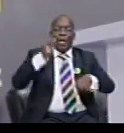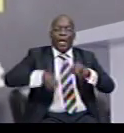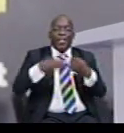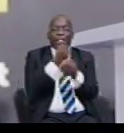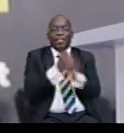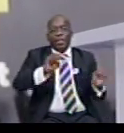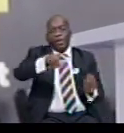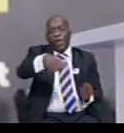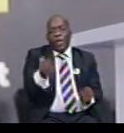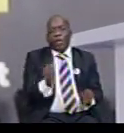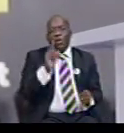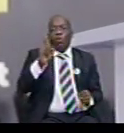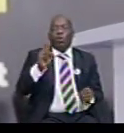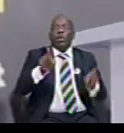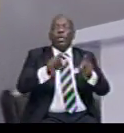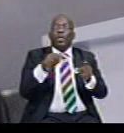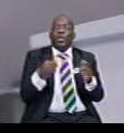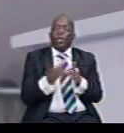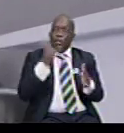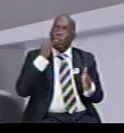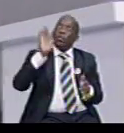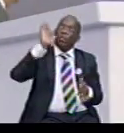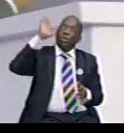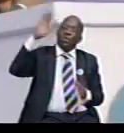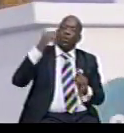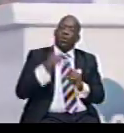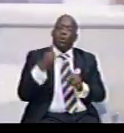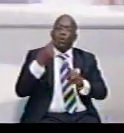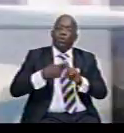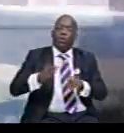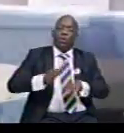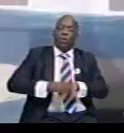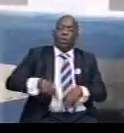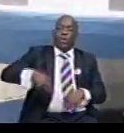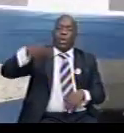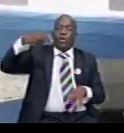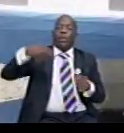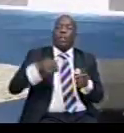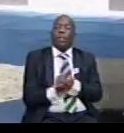his word from on high that will save.